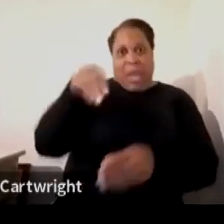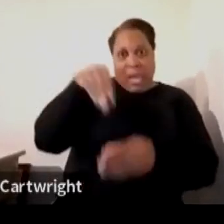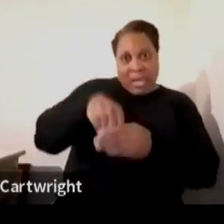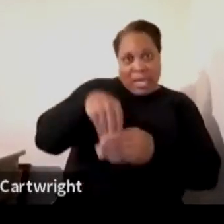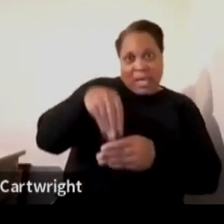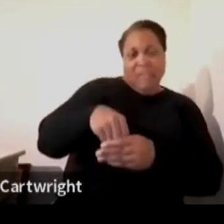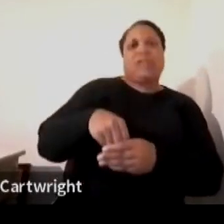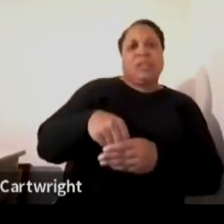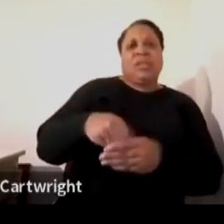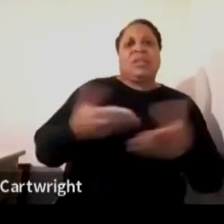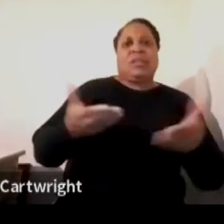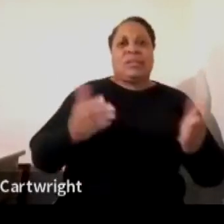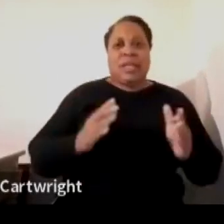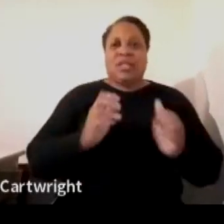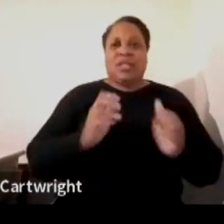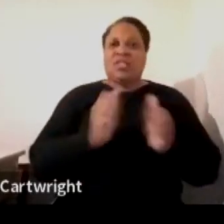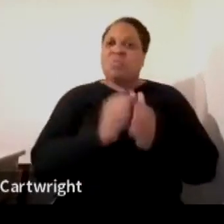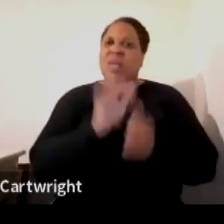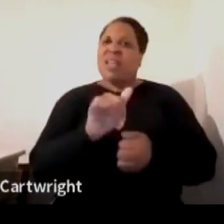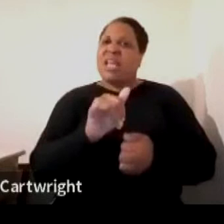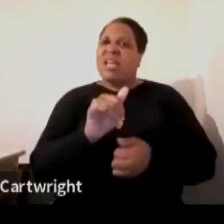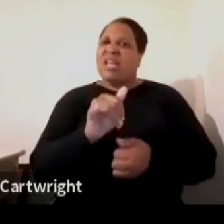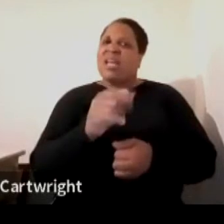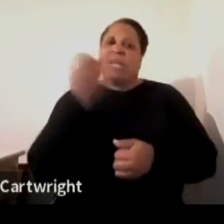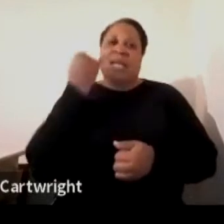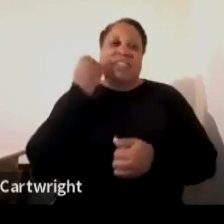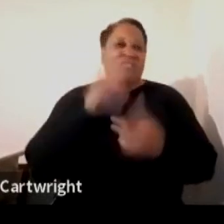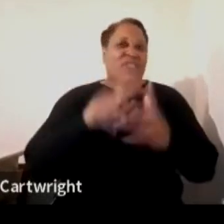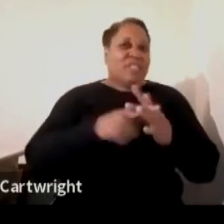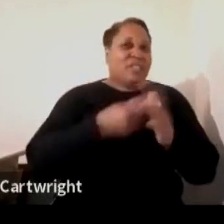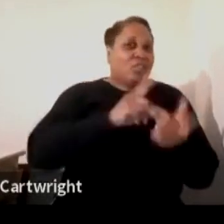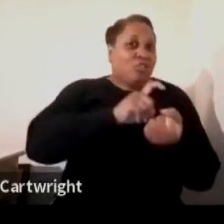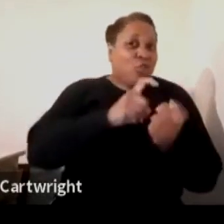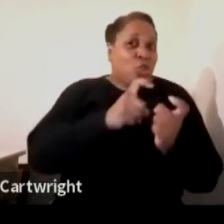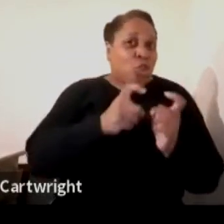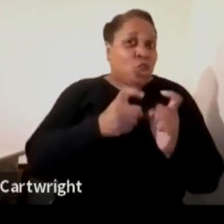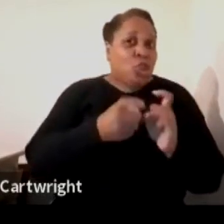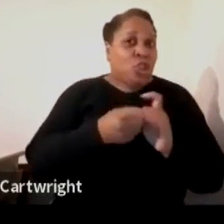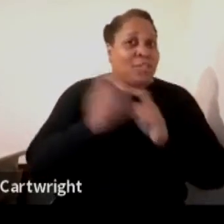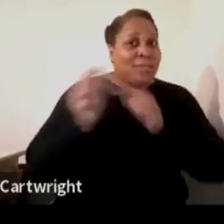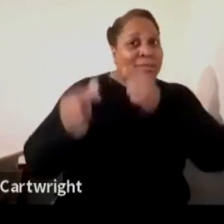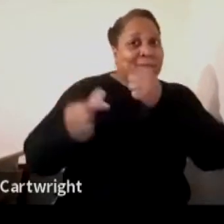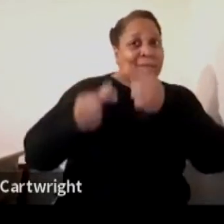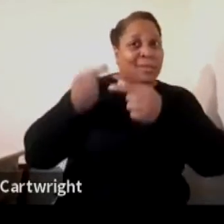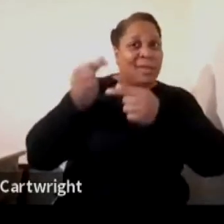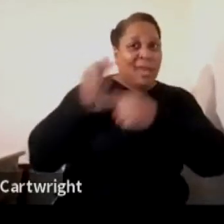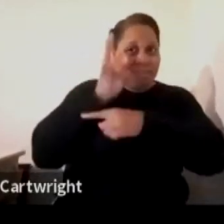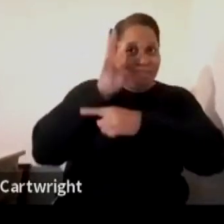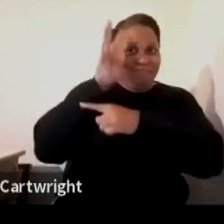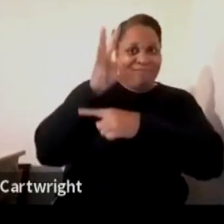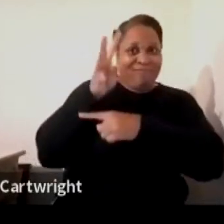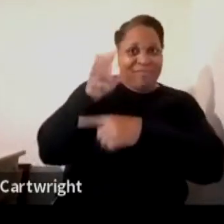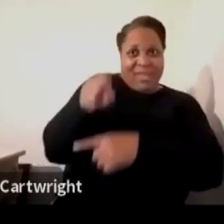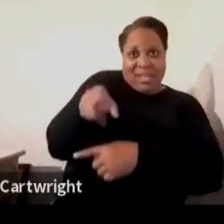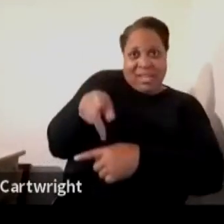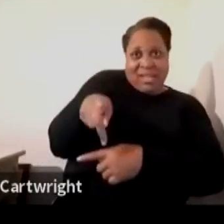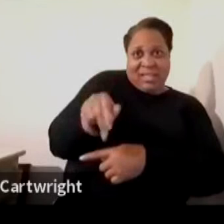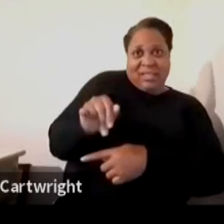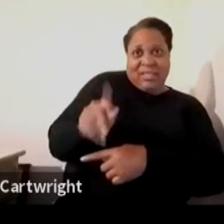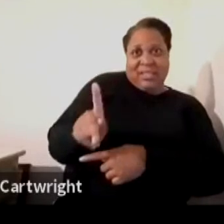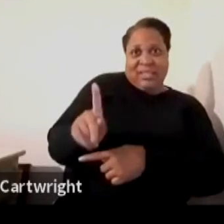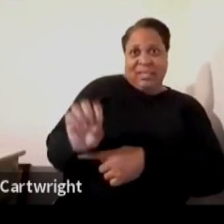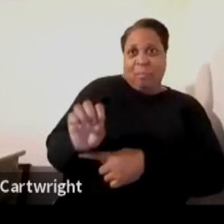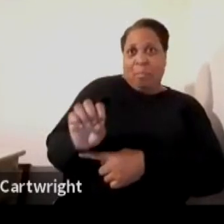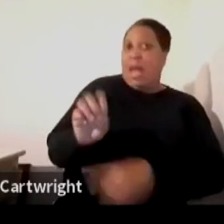the body to make that. And so anything that starts to change the genetic makeup of that spike protein message